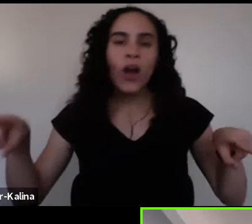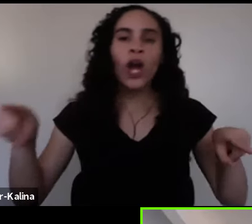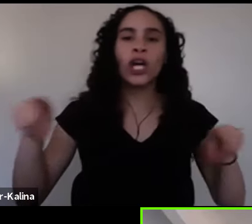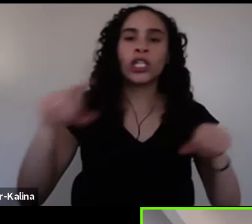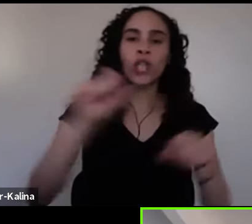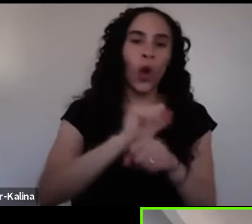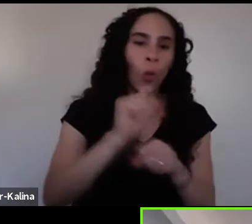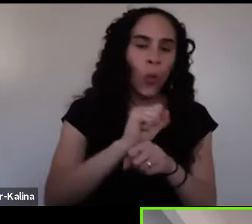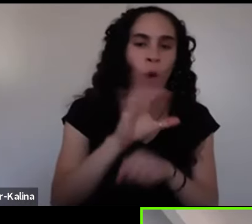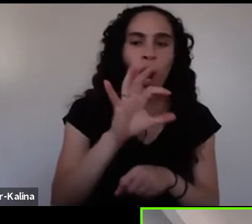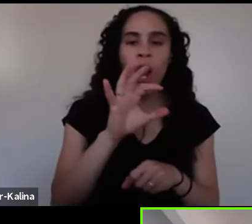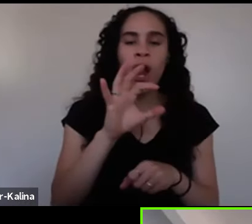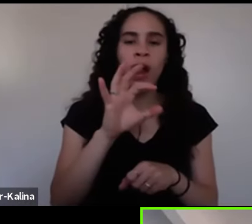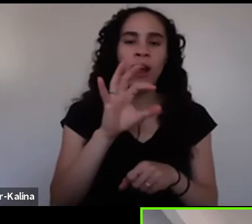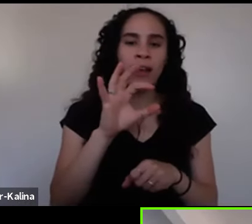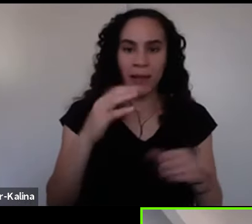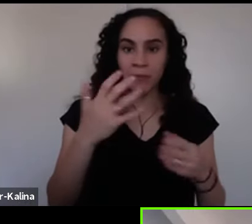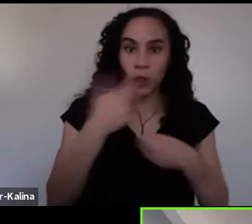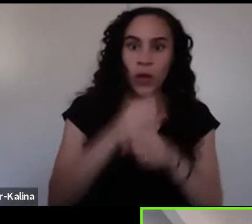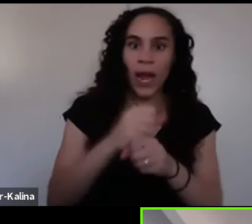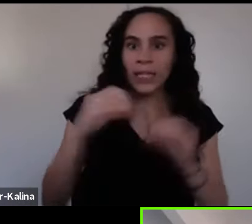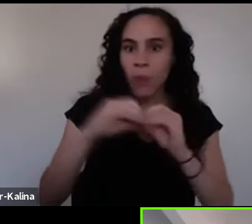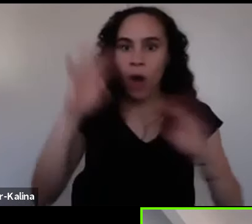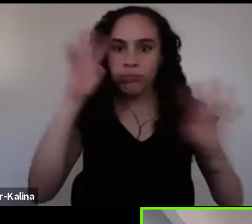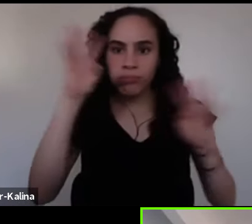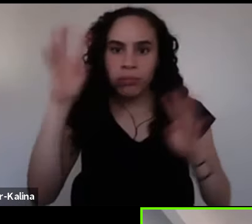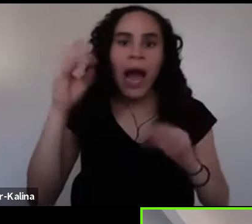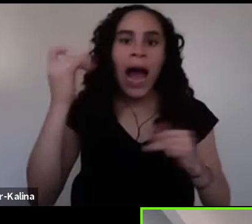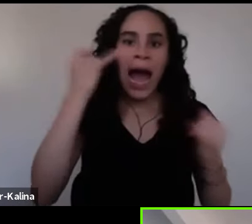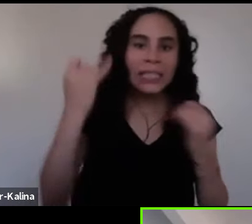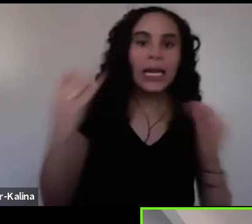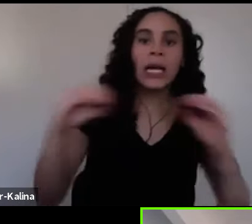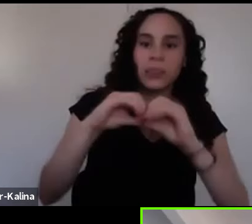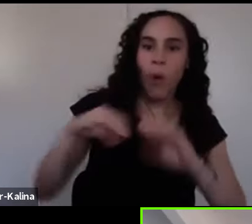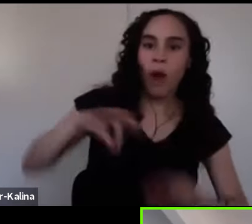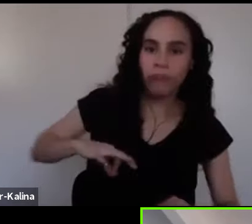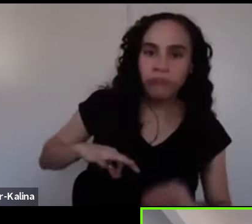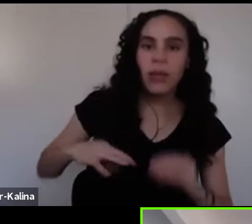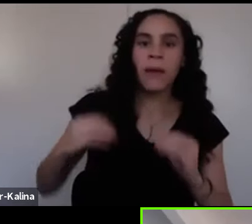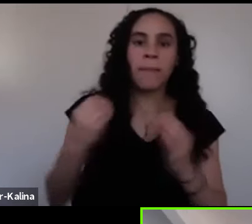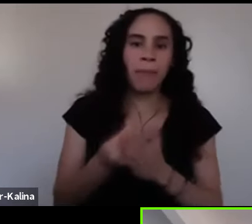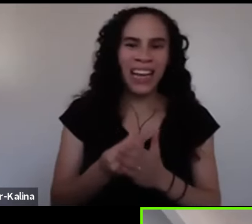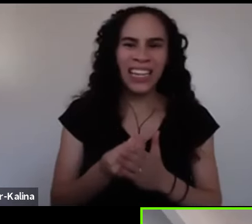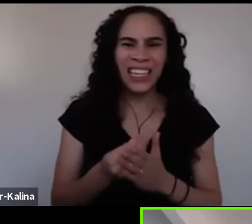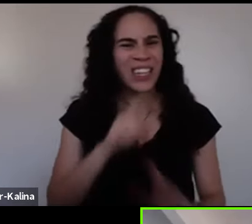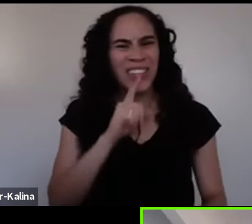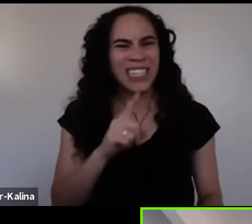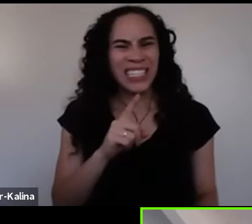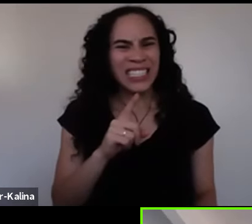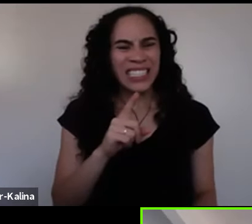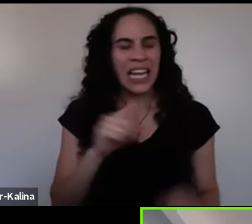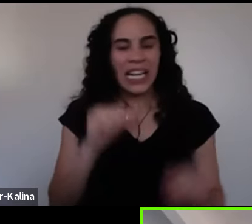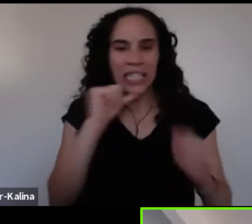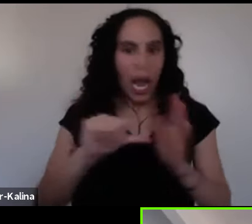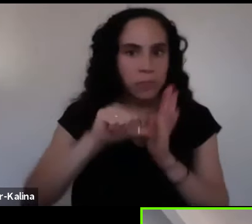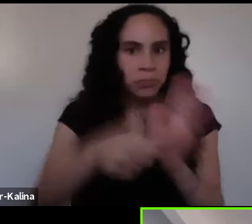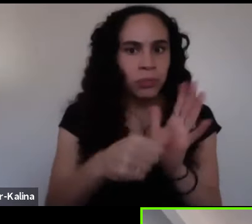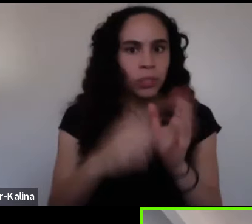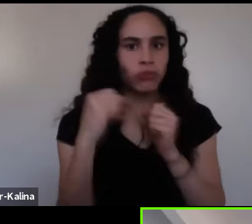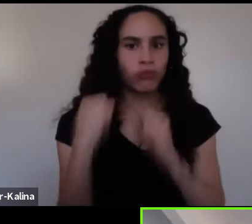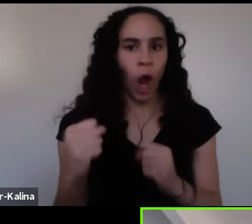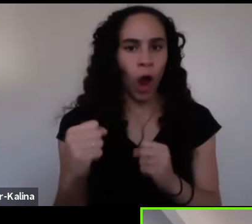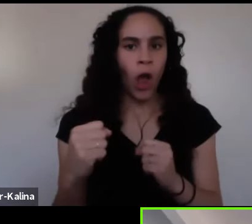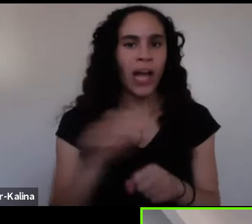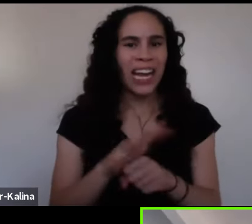that will attract more people, basically put more money in your pocket. I don't think that's really strong enough. I need for people to feel it the way that I feel